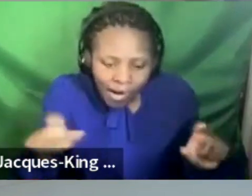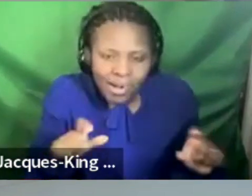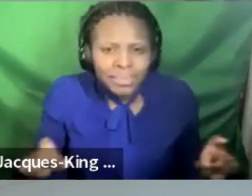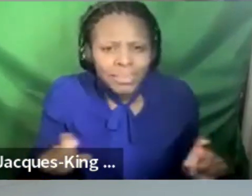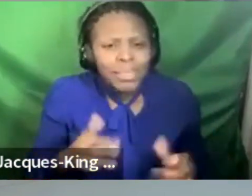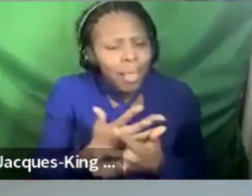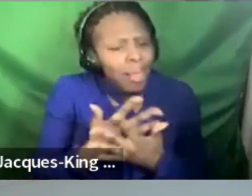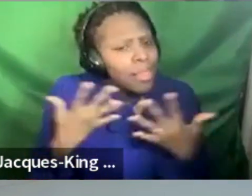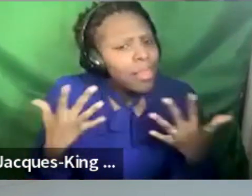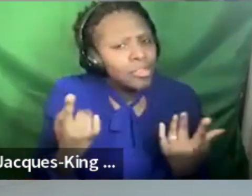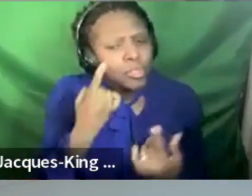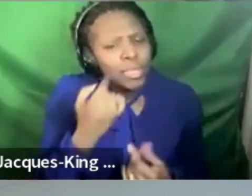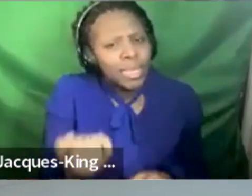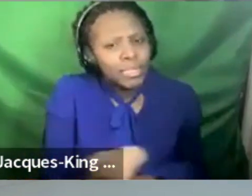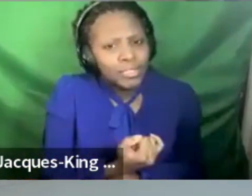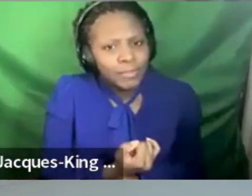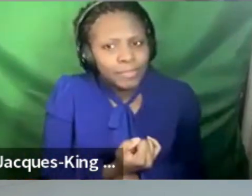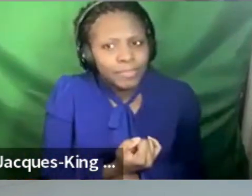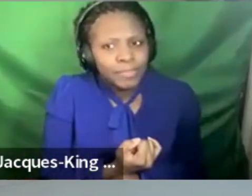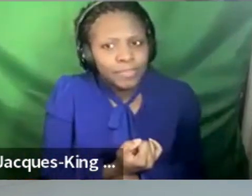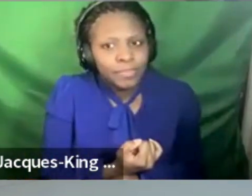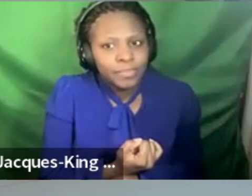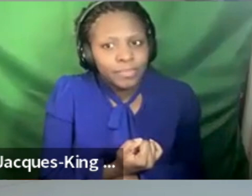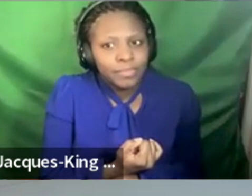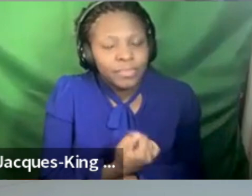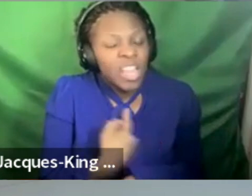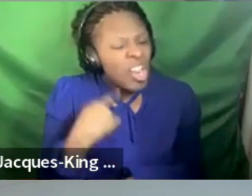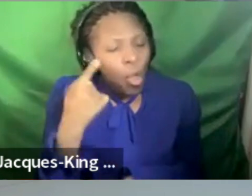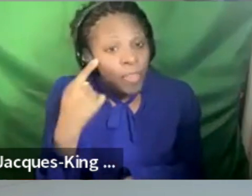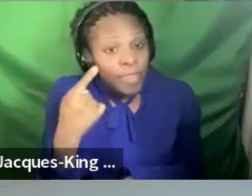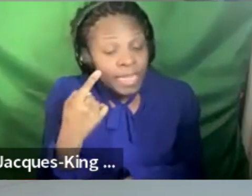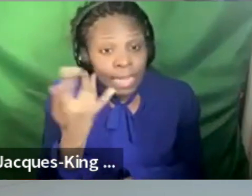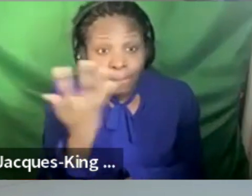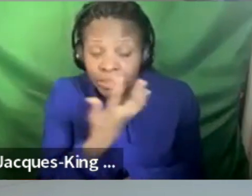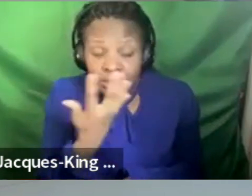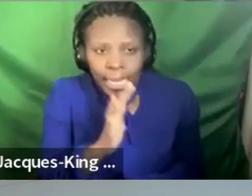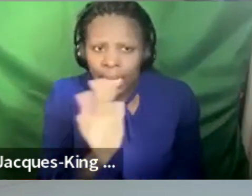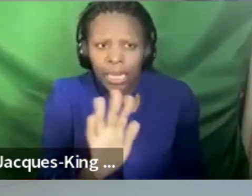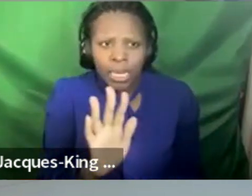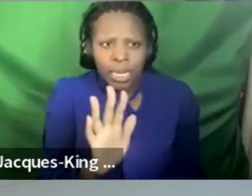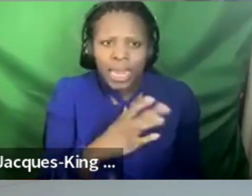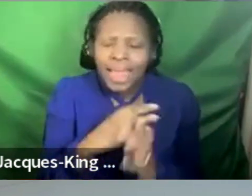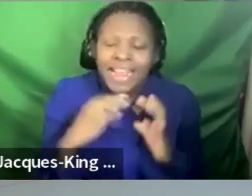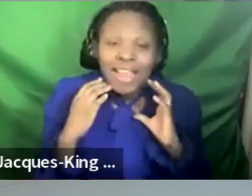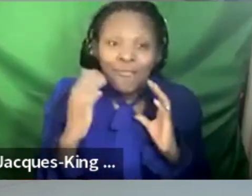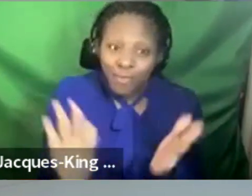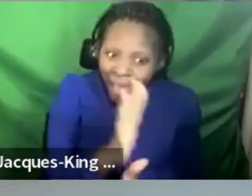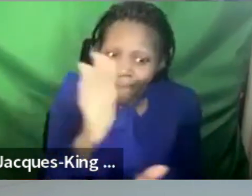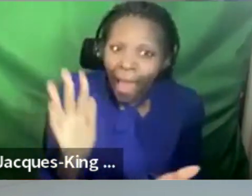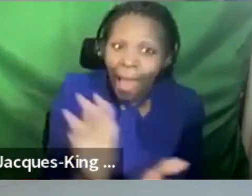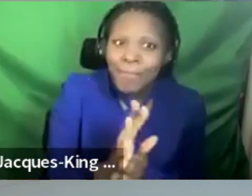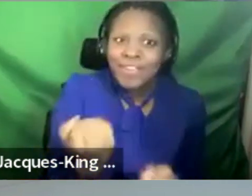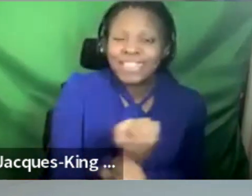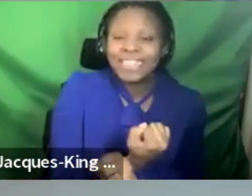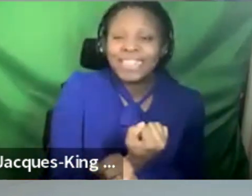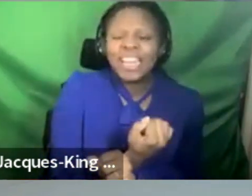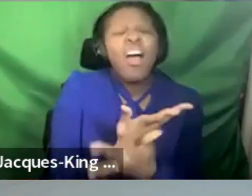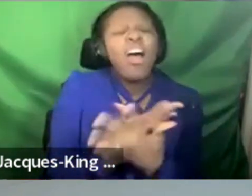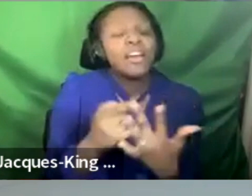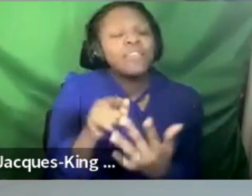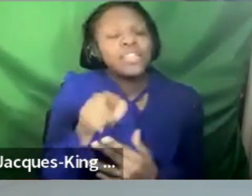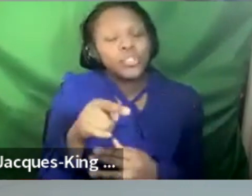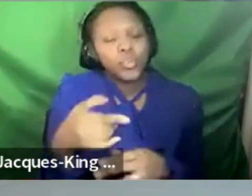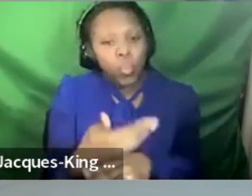those lines. There's so much you can play with that. And again, I don't think that's accidental. I think Shakespeare was